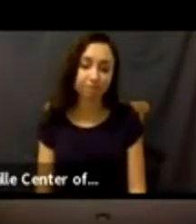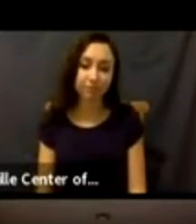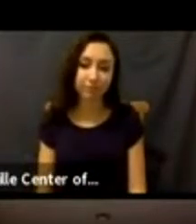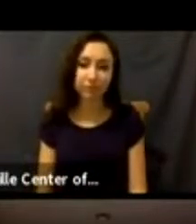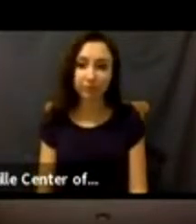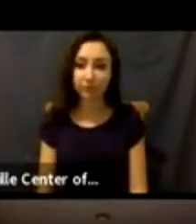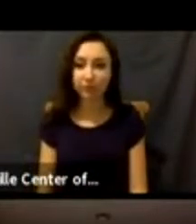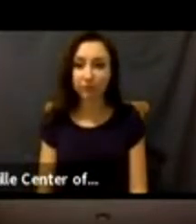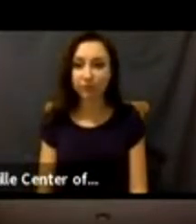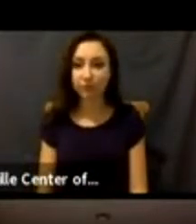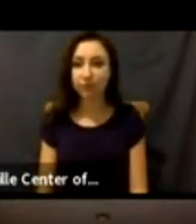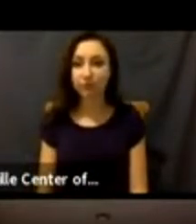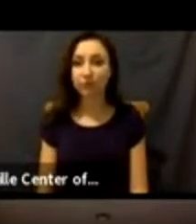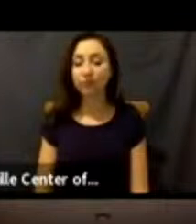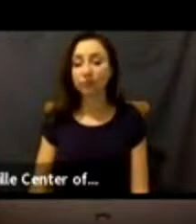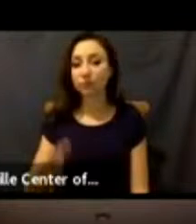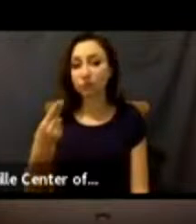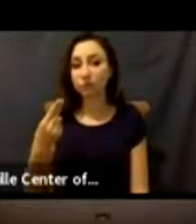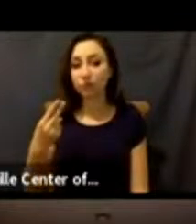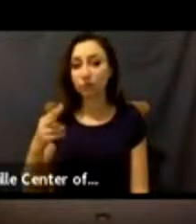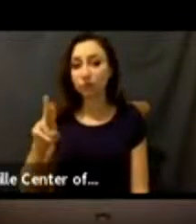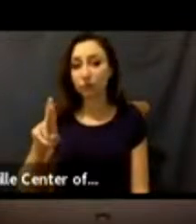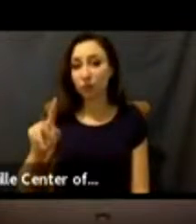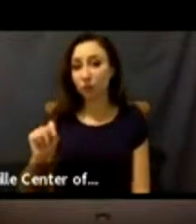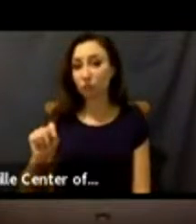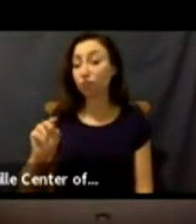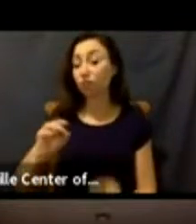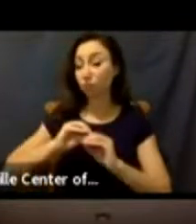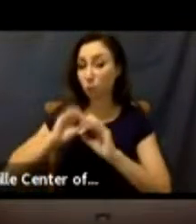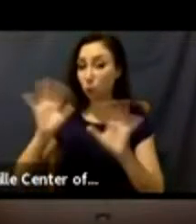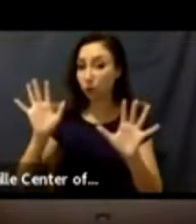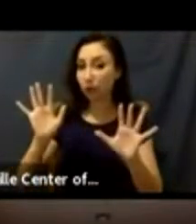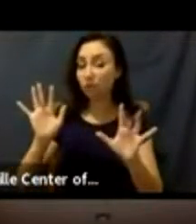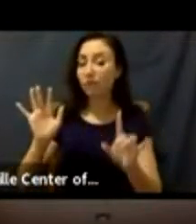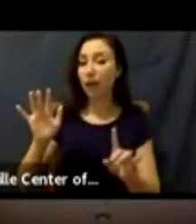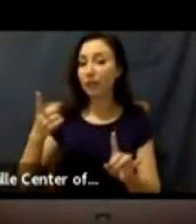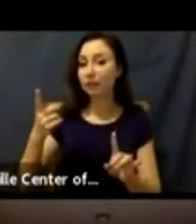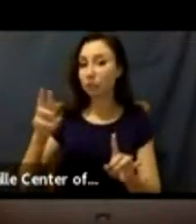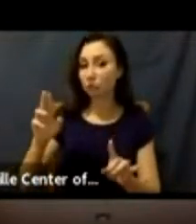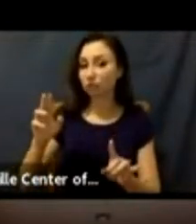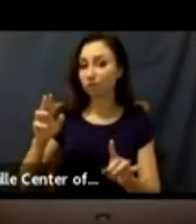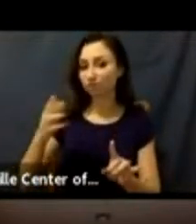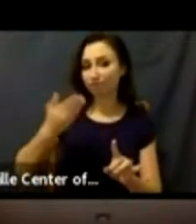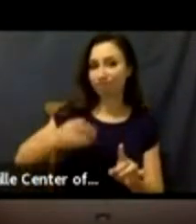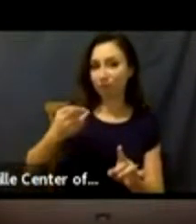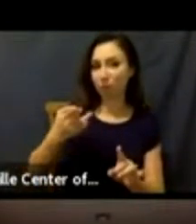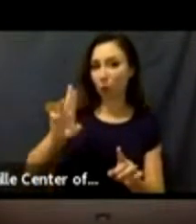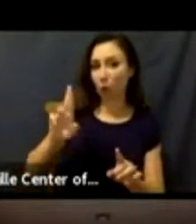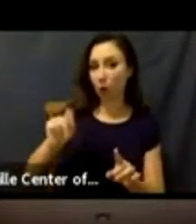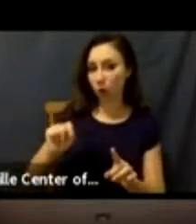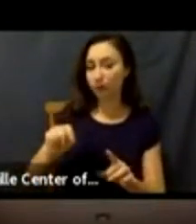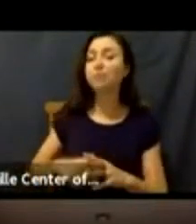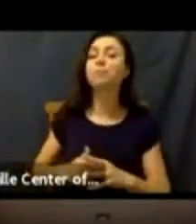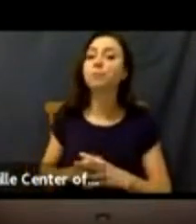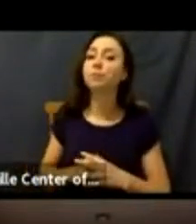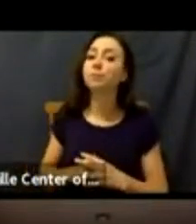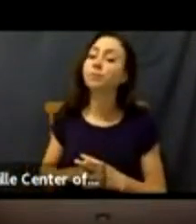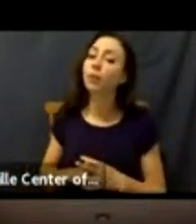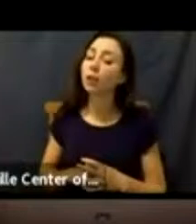Just to clarify, this is Marie Hurd again, Dr. Gotcher, you're talking about the importance